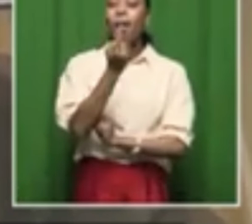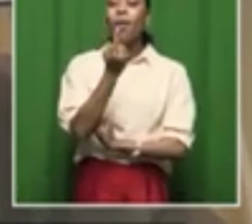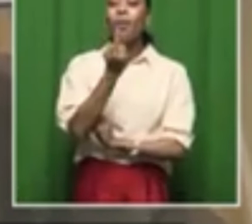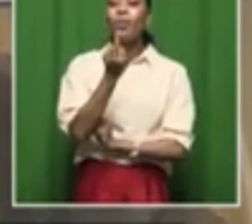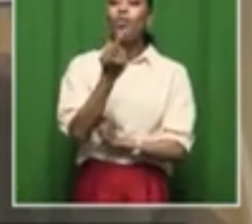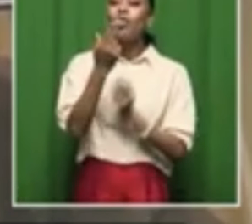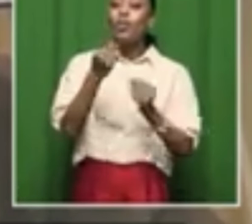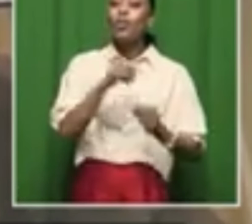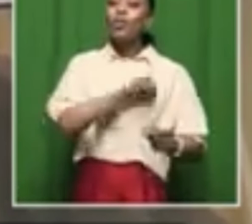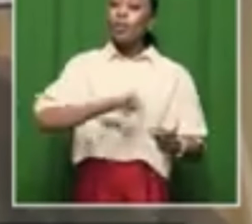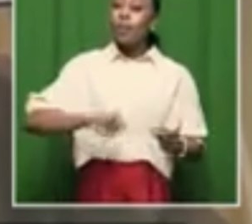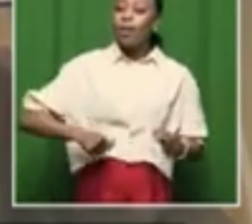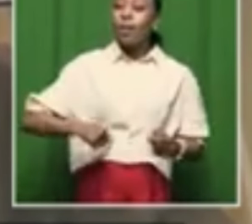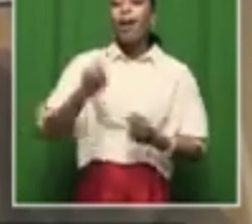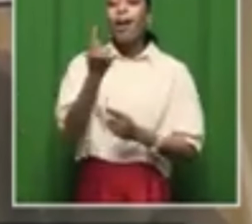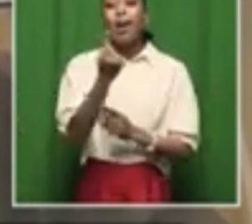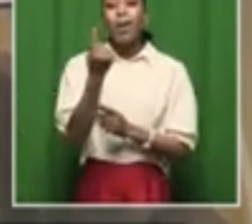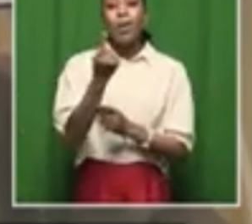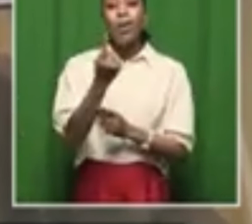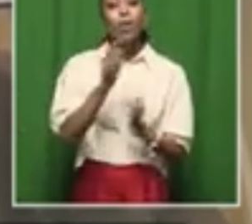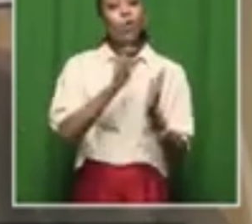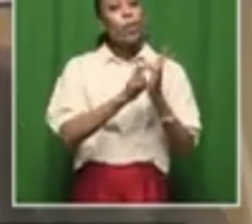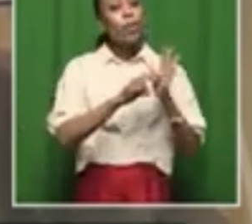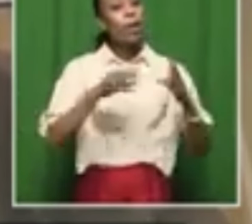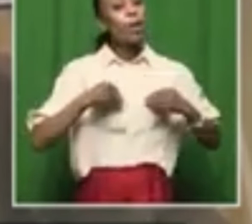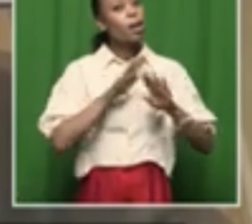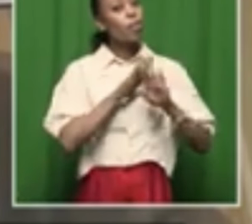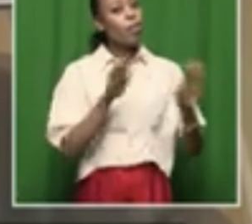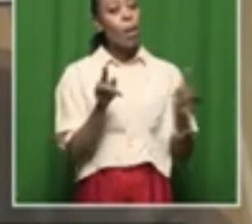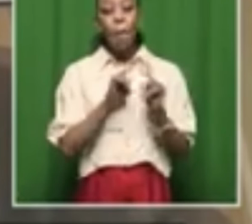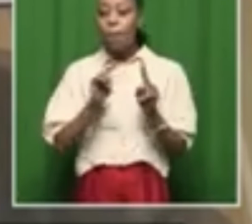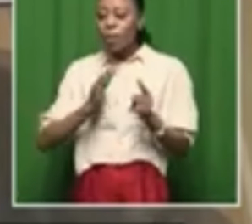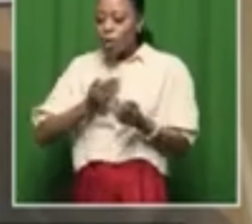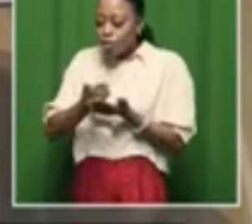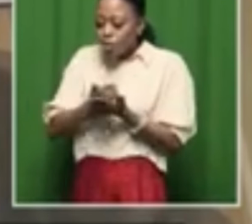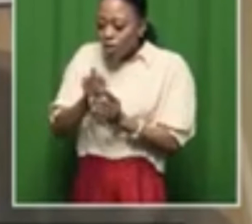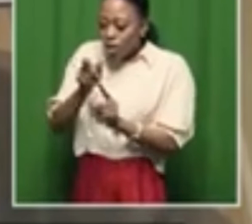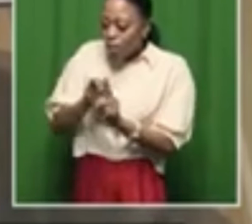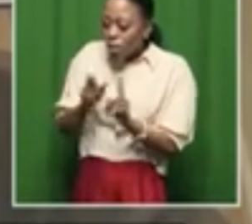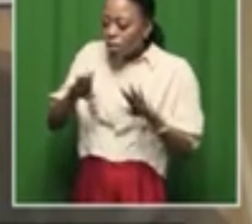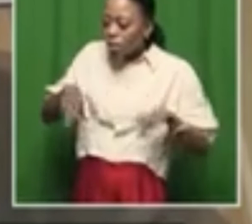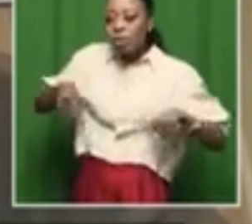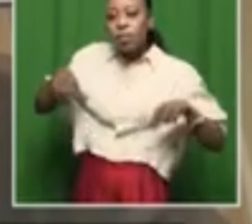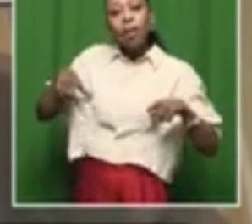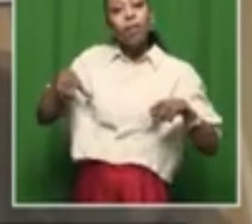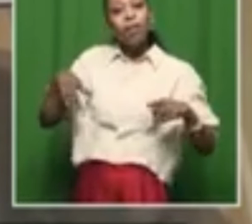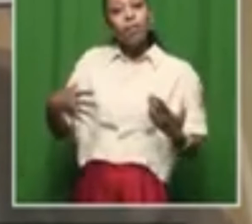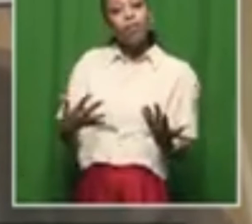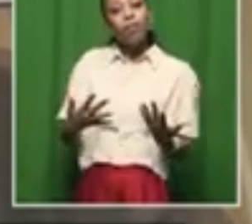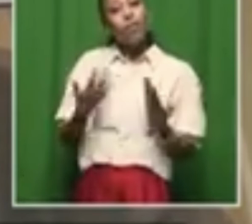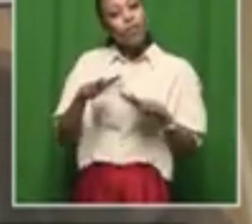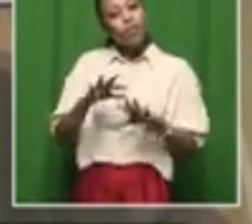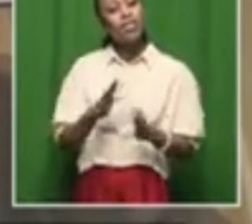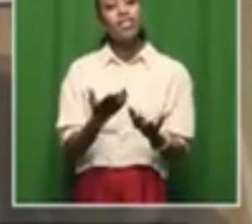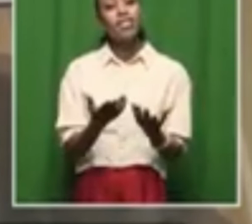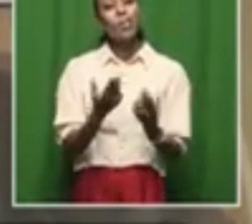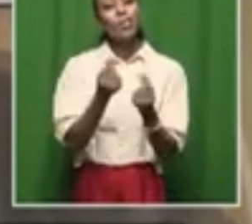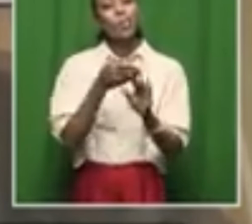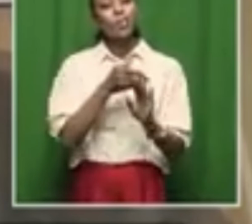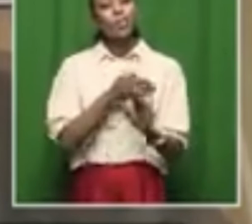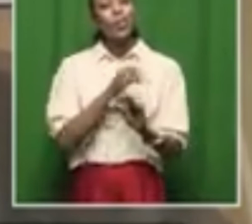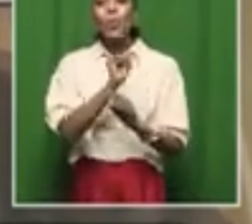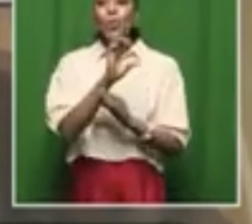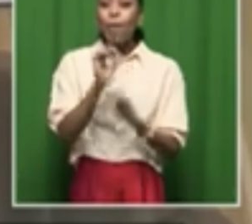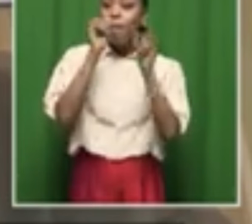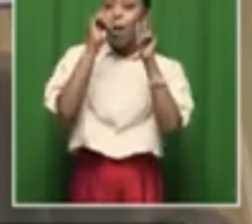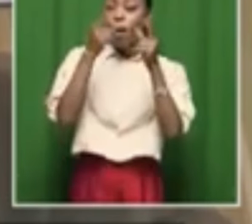doing a CSAR alone, which is against the rules, but simply because you want to save somebody who is about to die. We have done that before, so we know